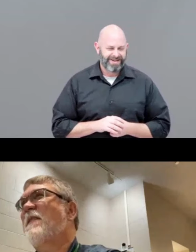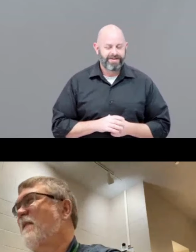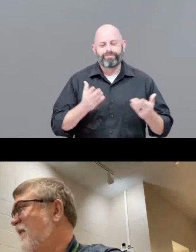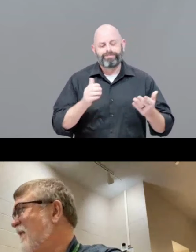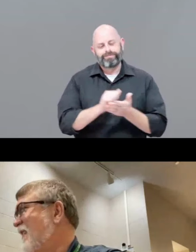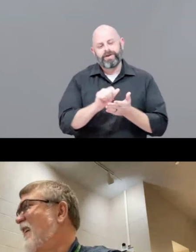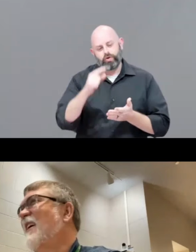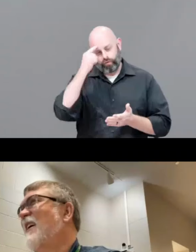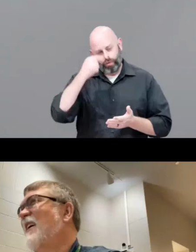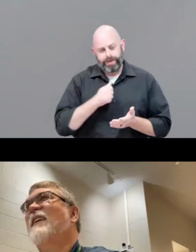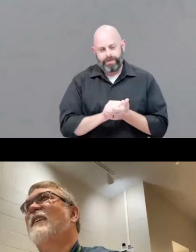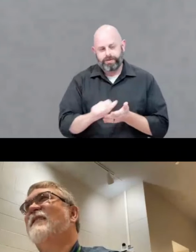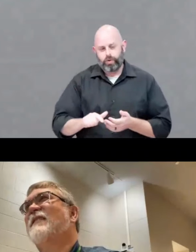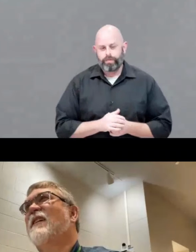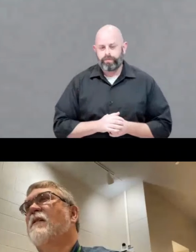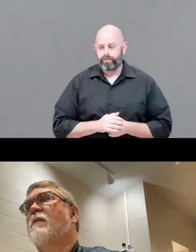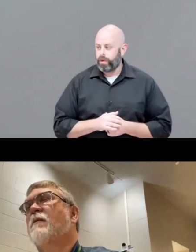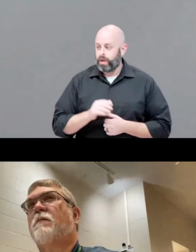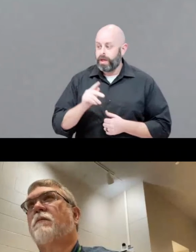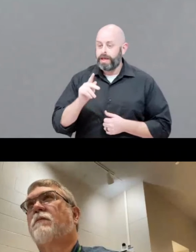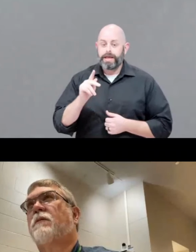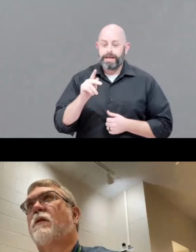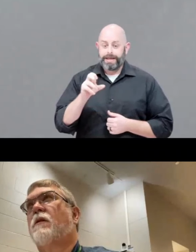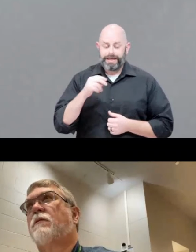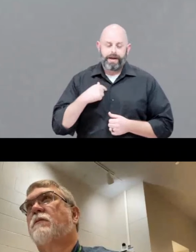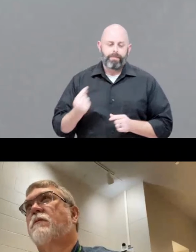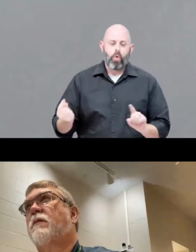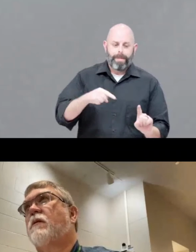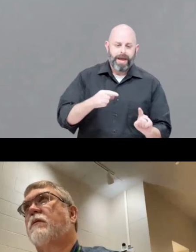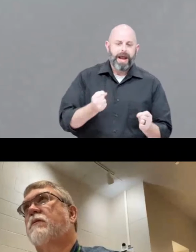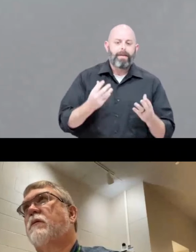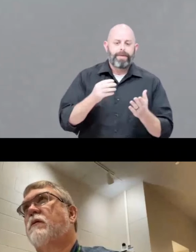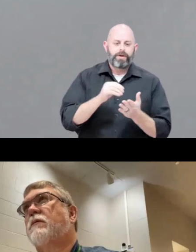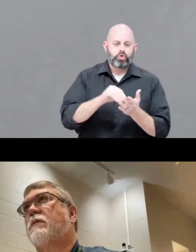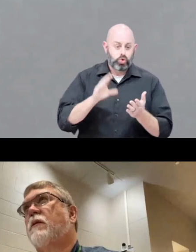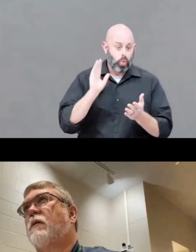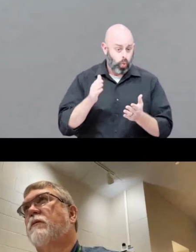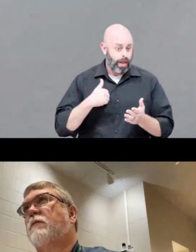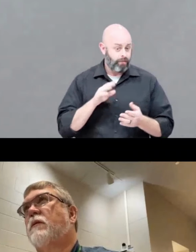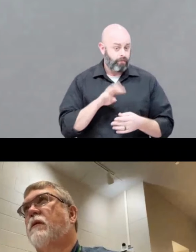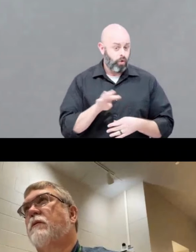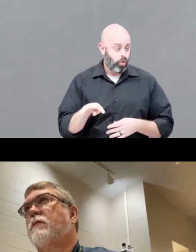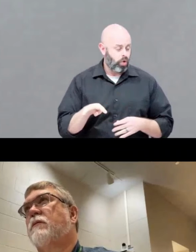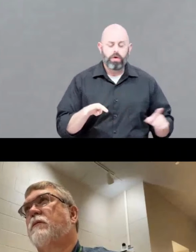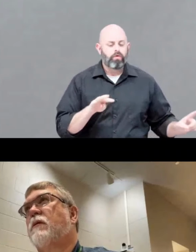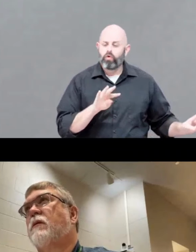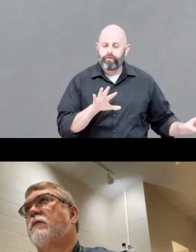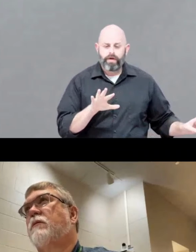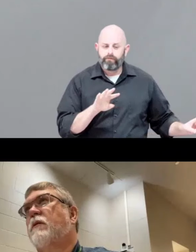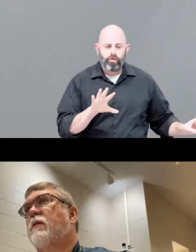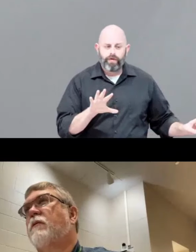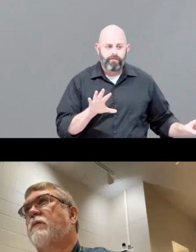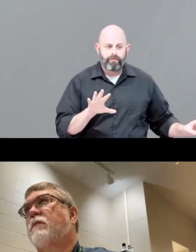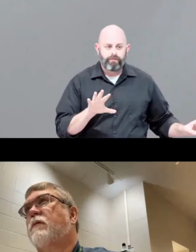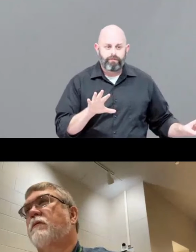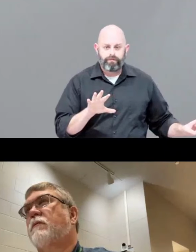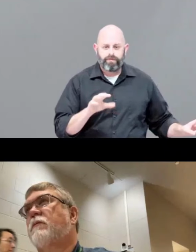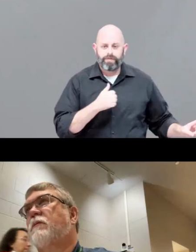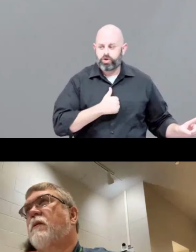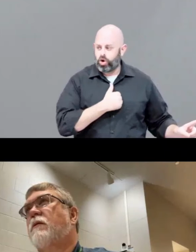That's all I have. Just, I'm gonna go back to the number of students we're gonna have, 44. What's the 45. 45, I'm